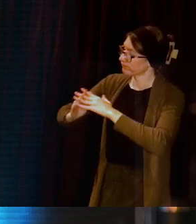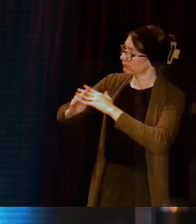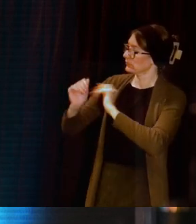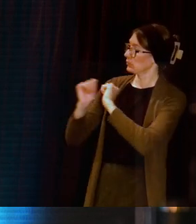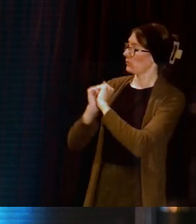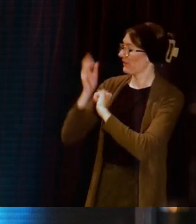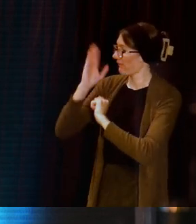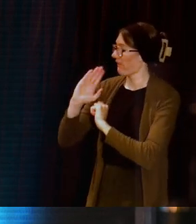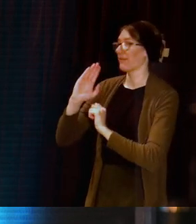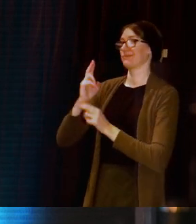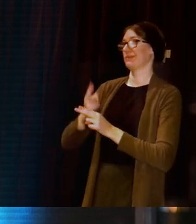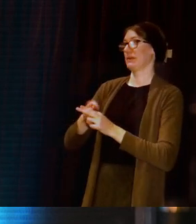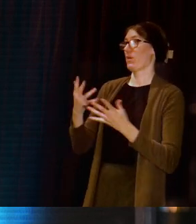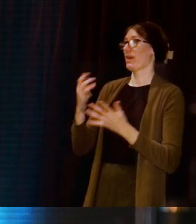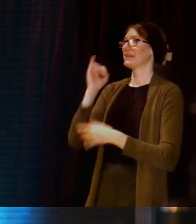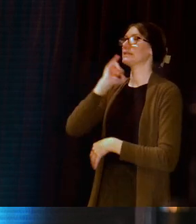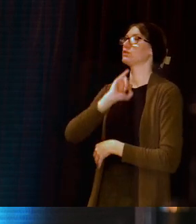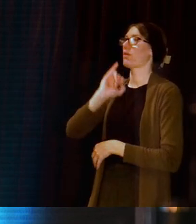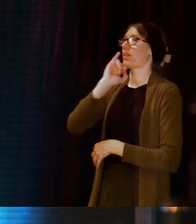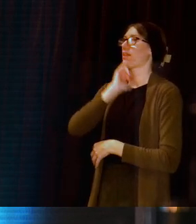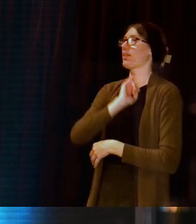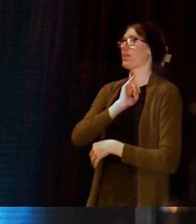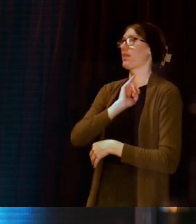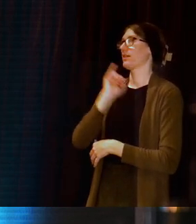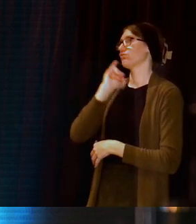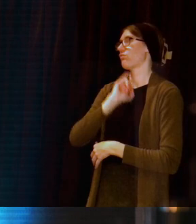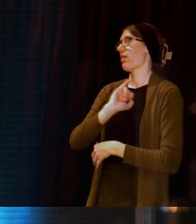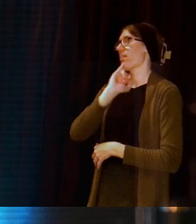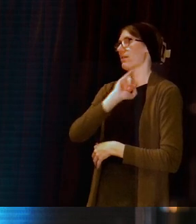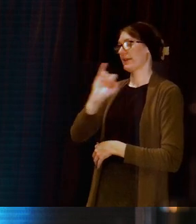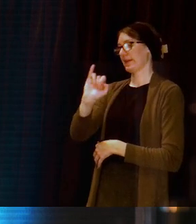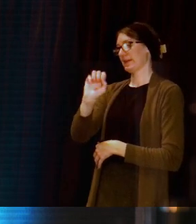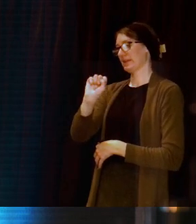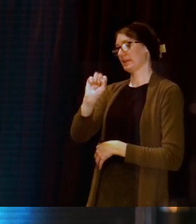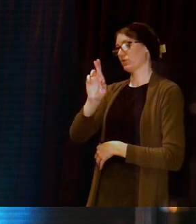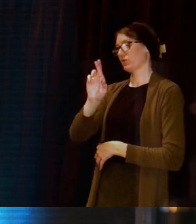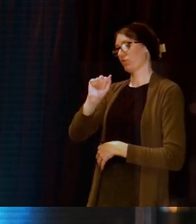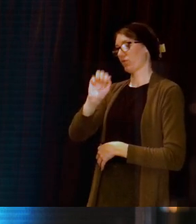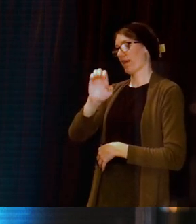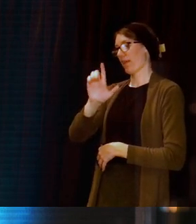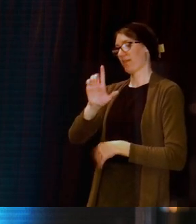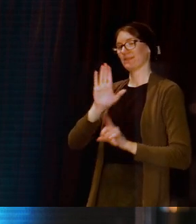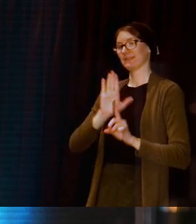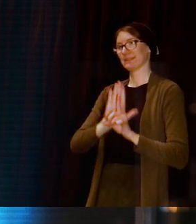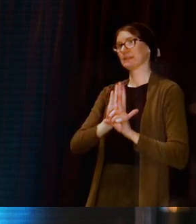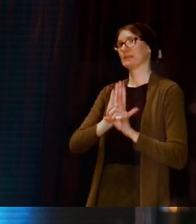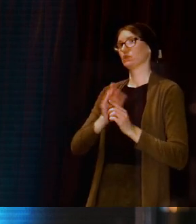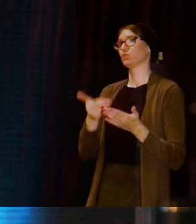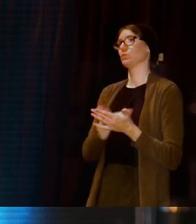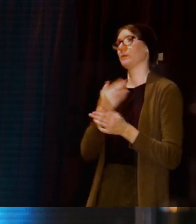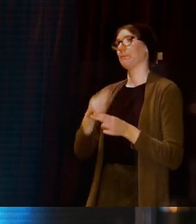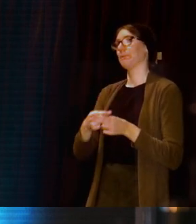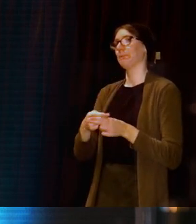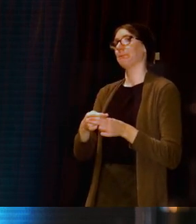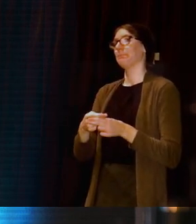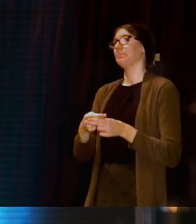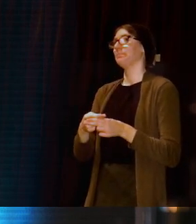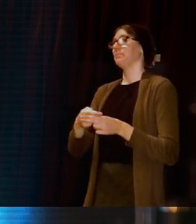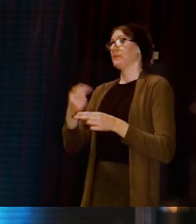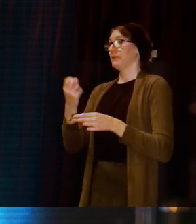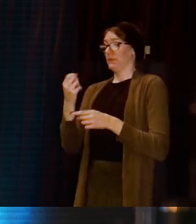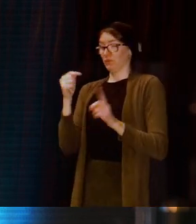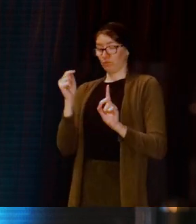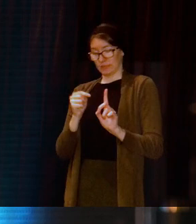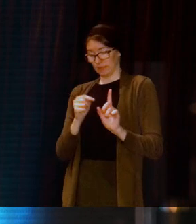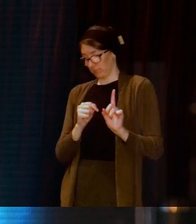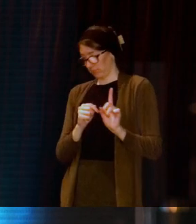as Israel. That's what it means. He who strives with God. Israel goes on. He's got 12